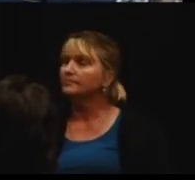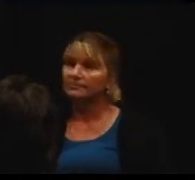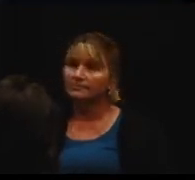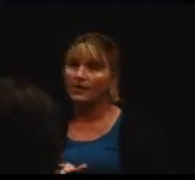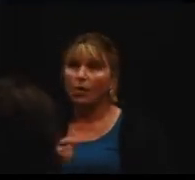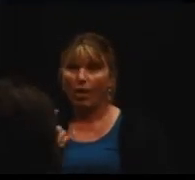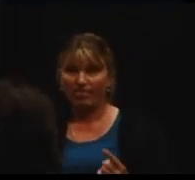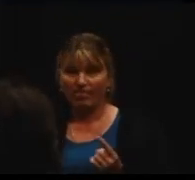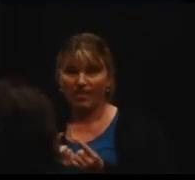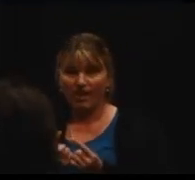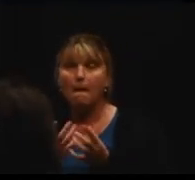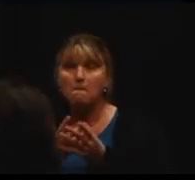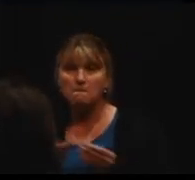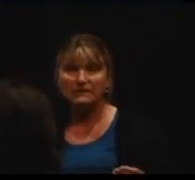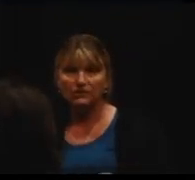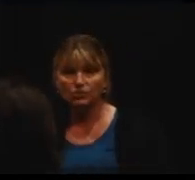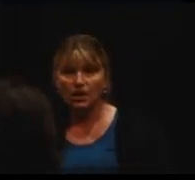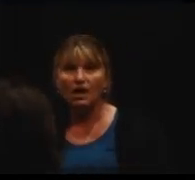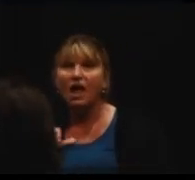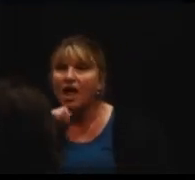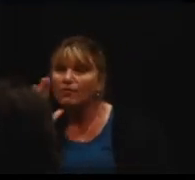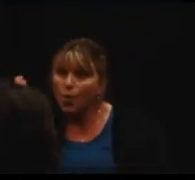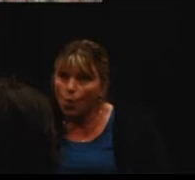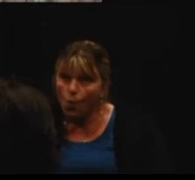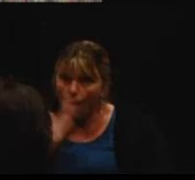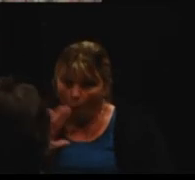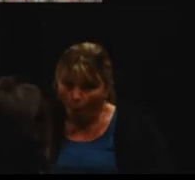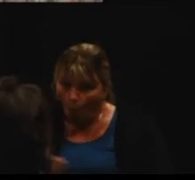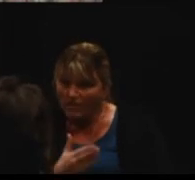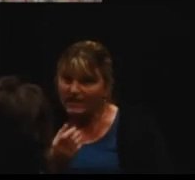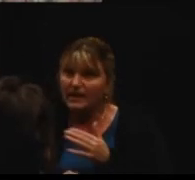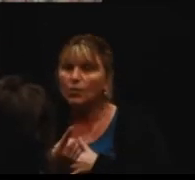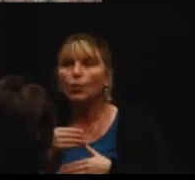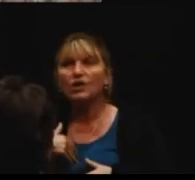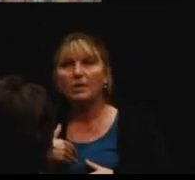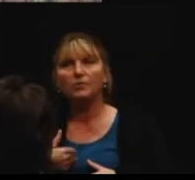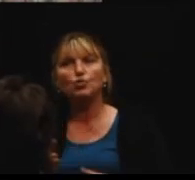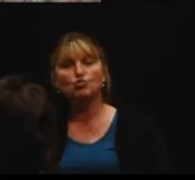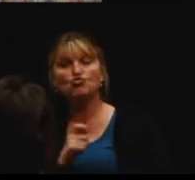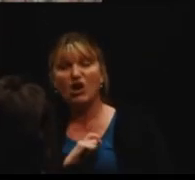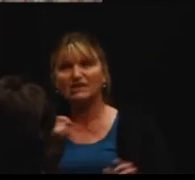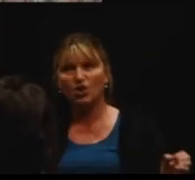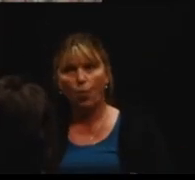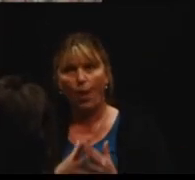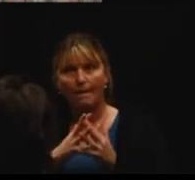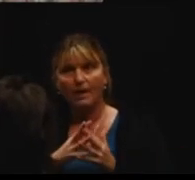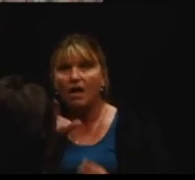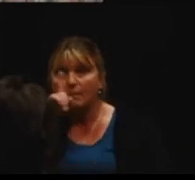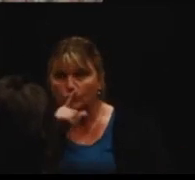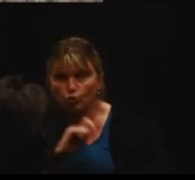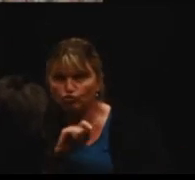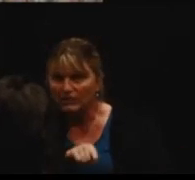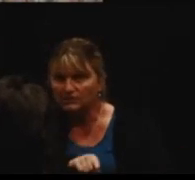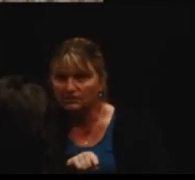One thing that's been missing today is for all this to happen, we need a trusted web. There's a real opportunity for us to fall way behind if people don't trust the web. So I'd